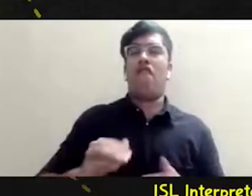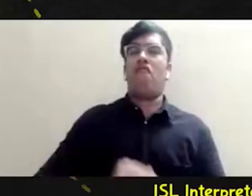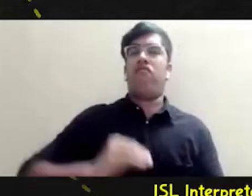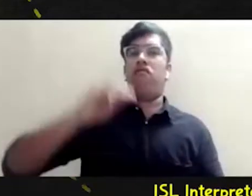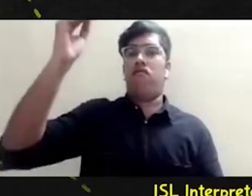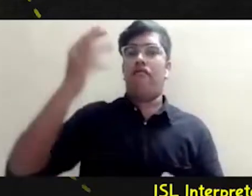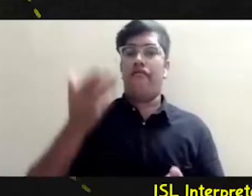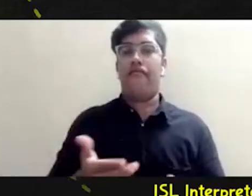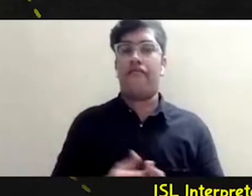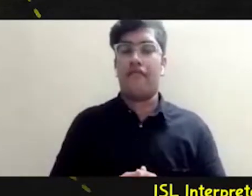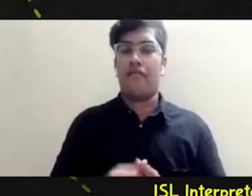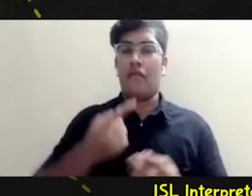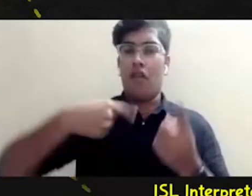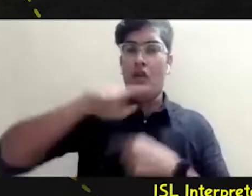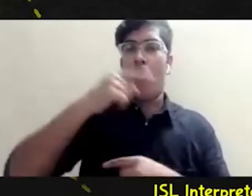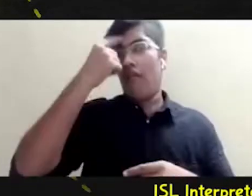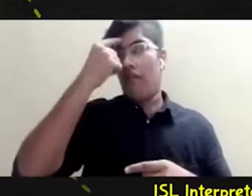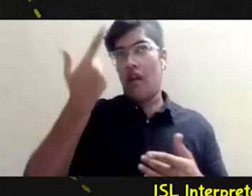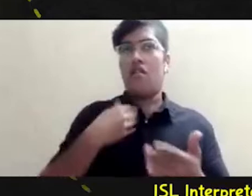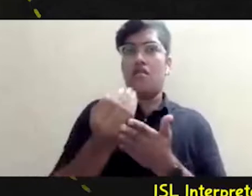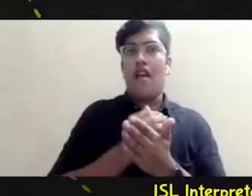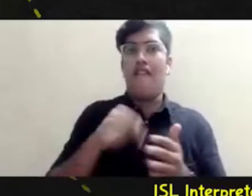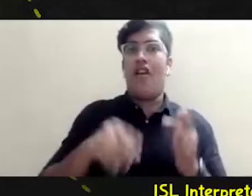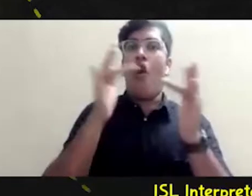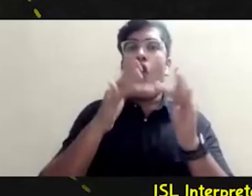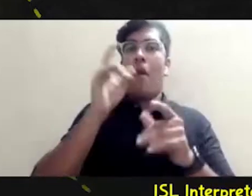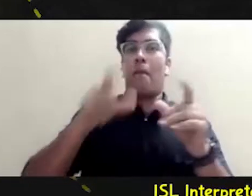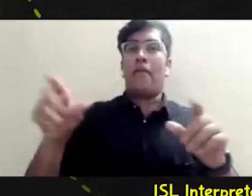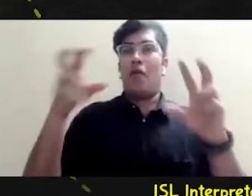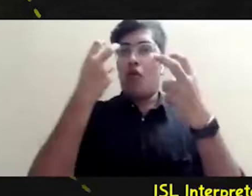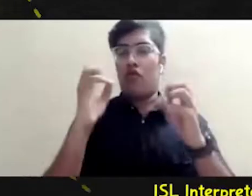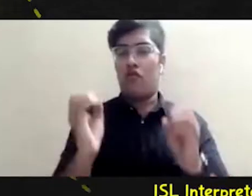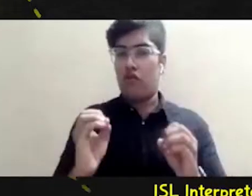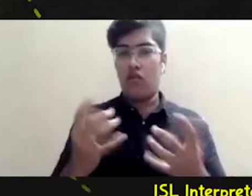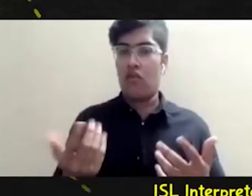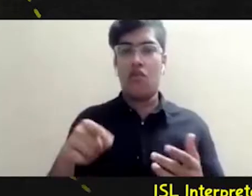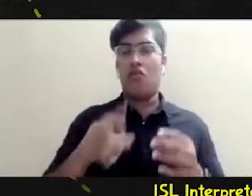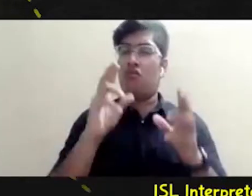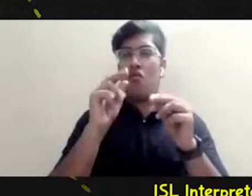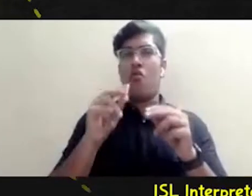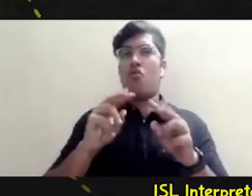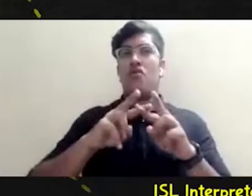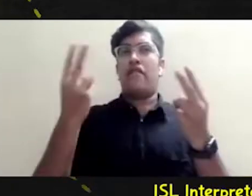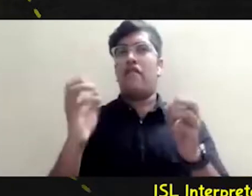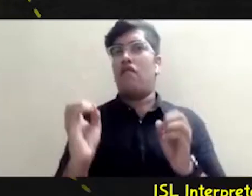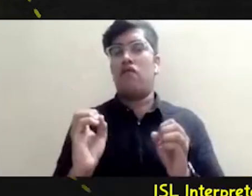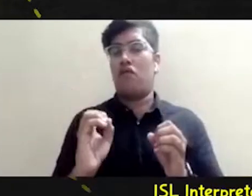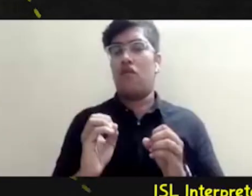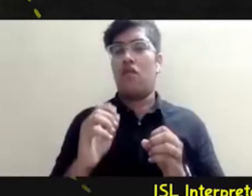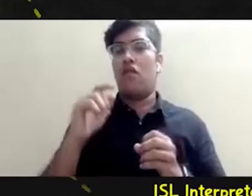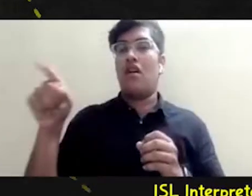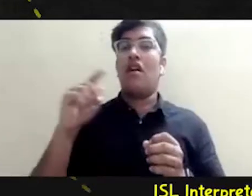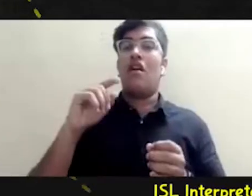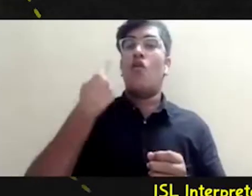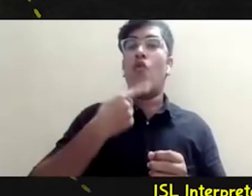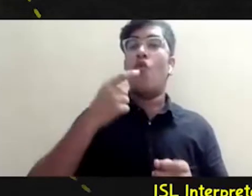safe from this when we are online and nobody is watching us. However, it is not different. That neighbor's son who